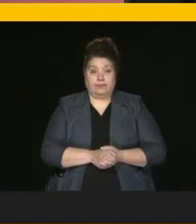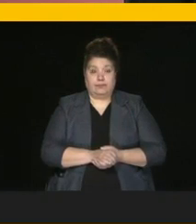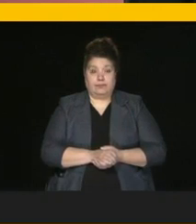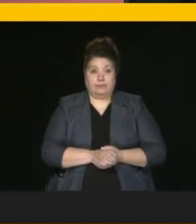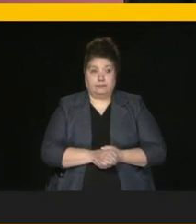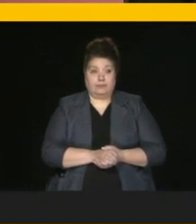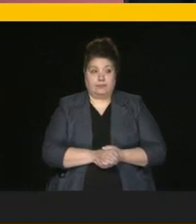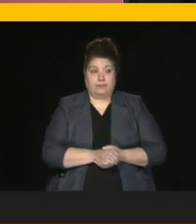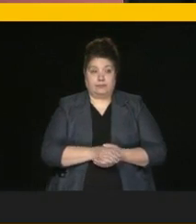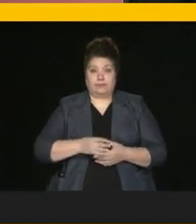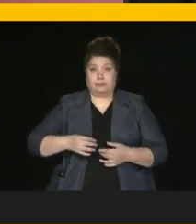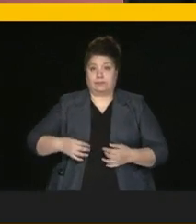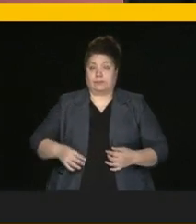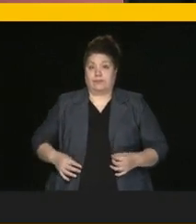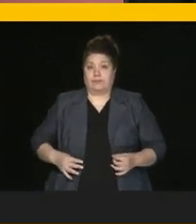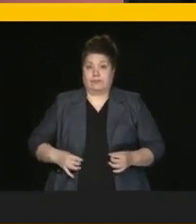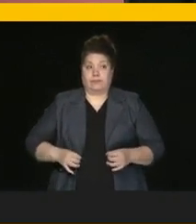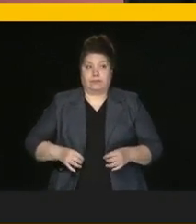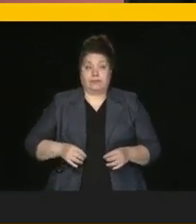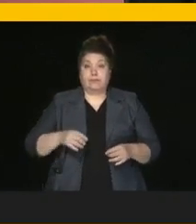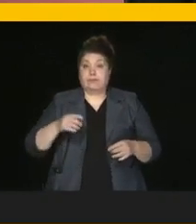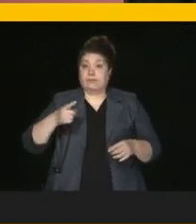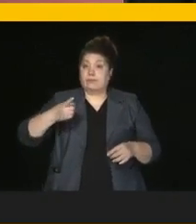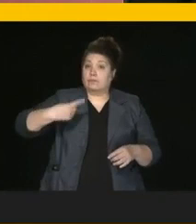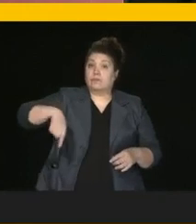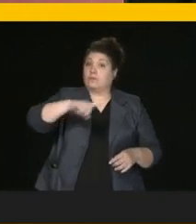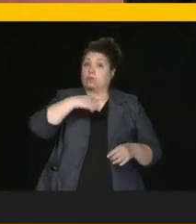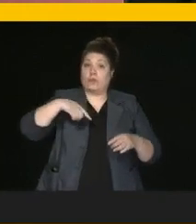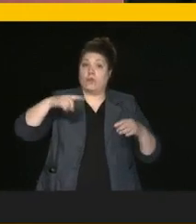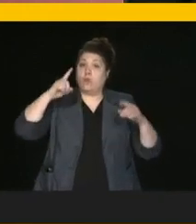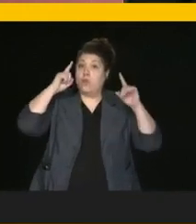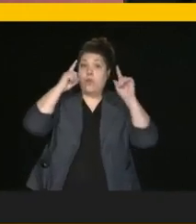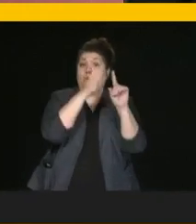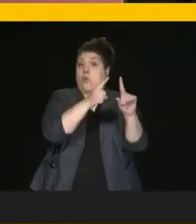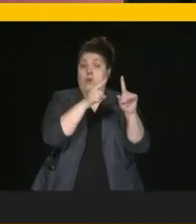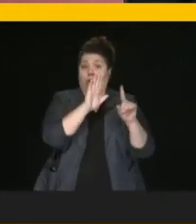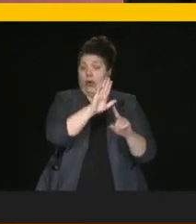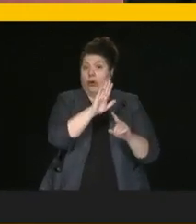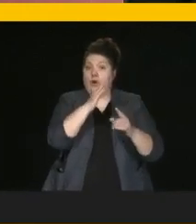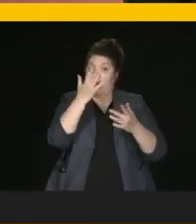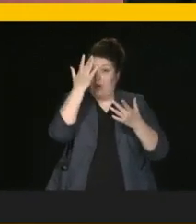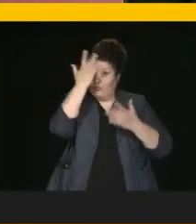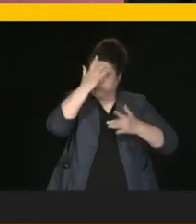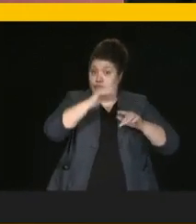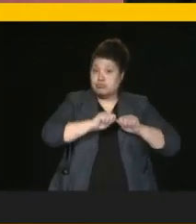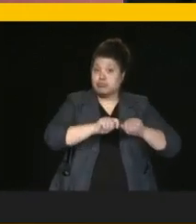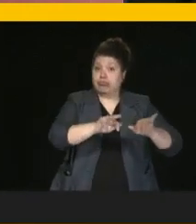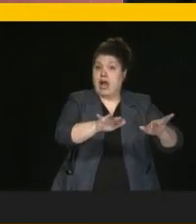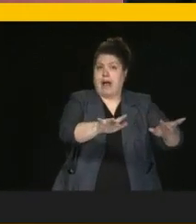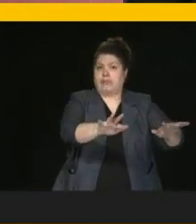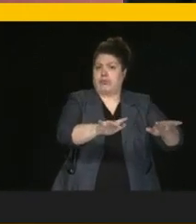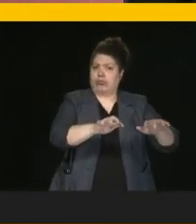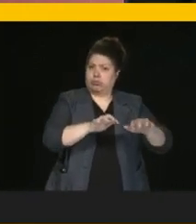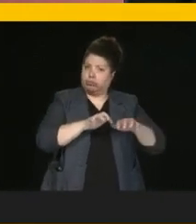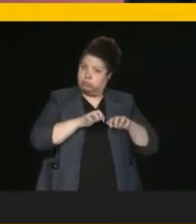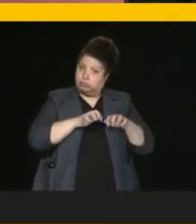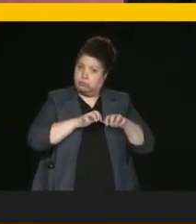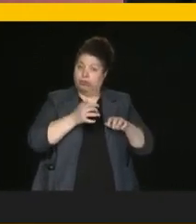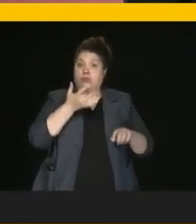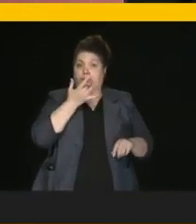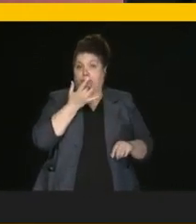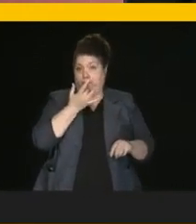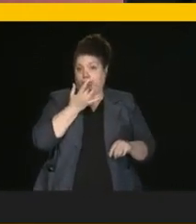Our collective ambition is to achieve epidemic control. It is essential to quickly